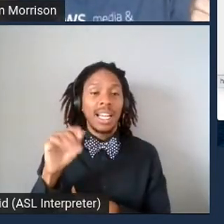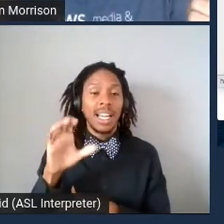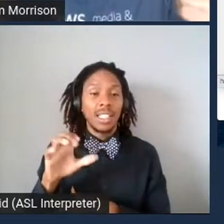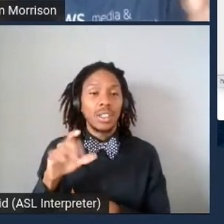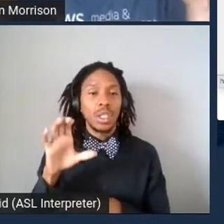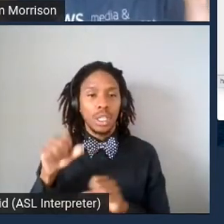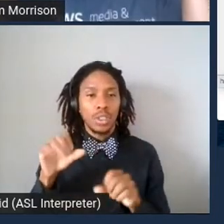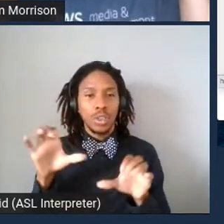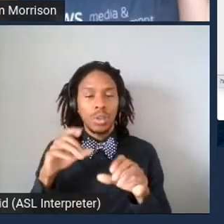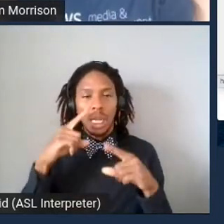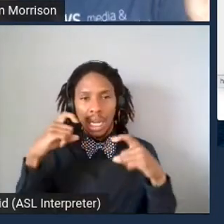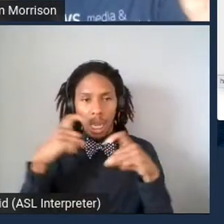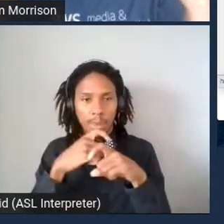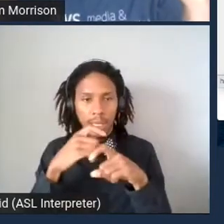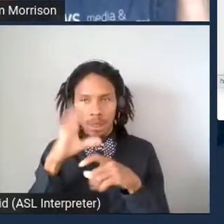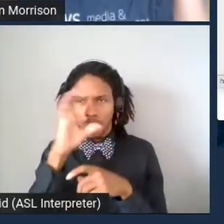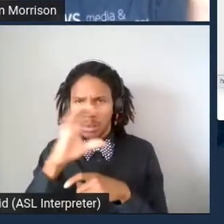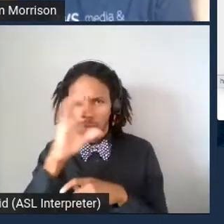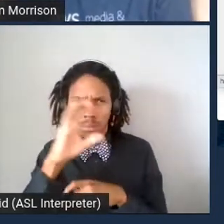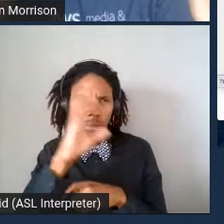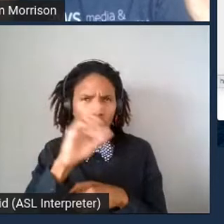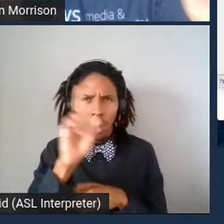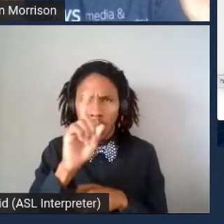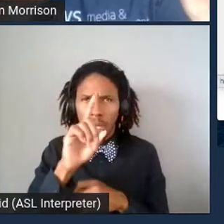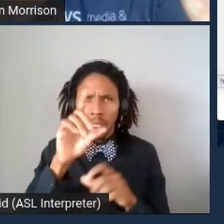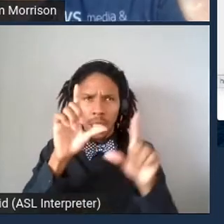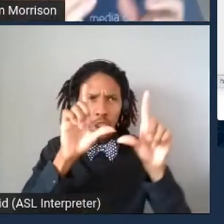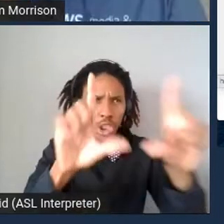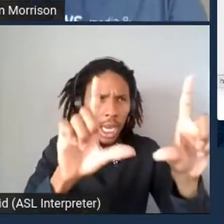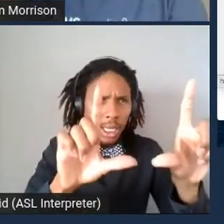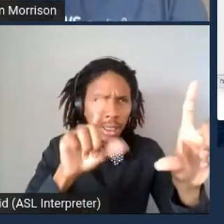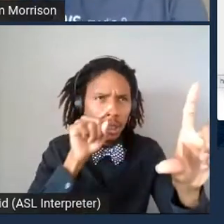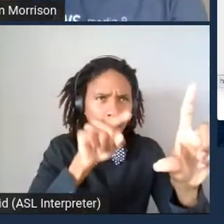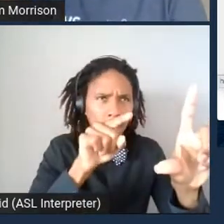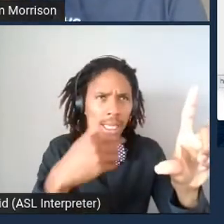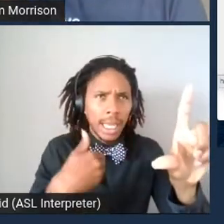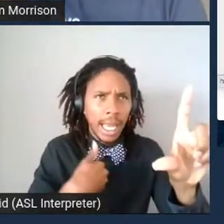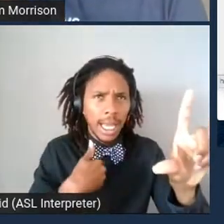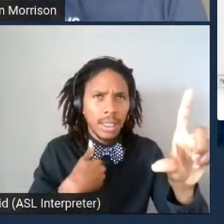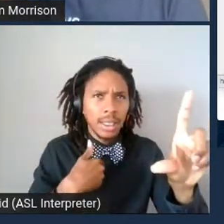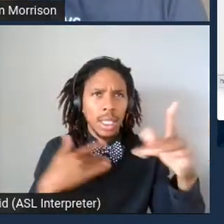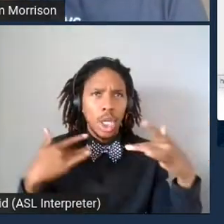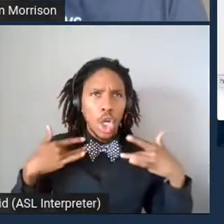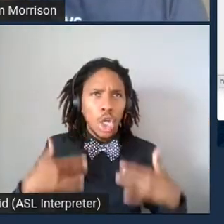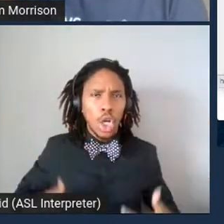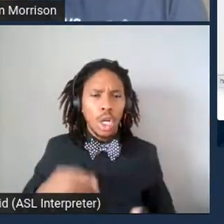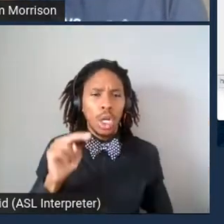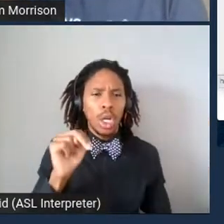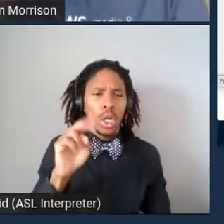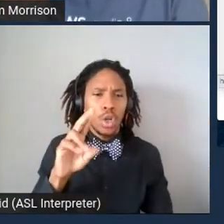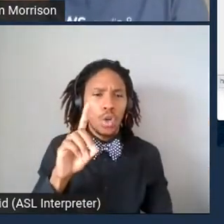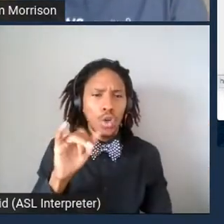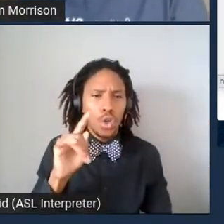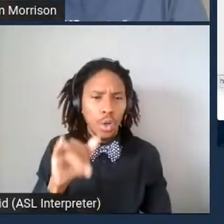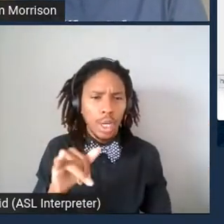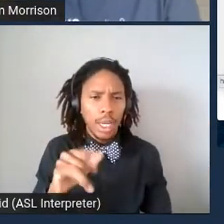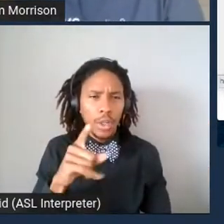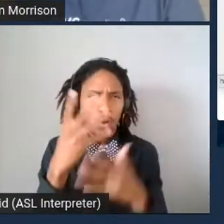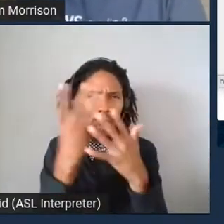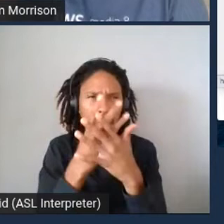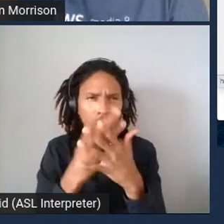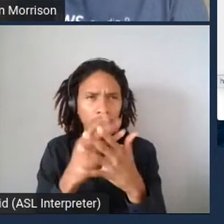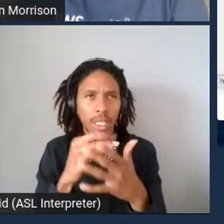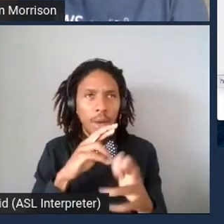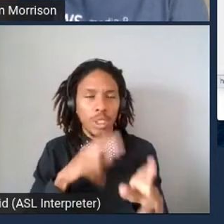complex searches of where is the shot that has nudity in it, for instance, and then you could filter that response